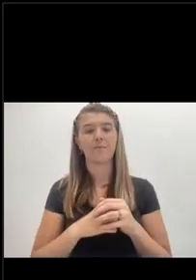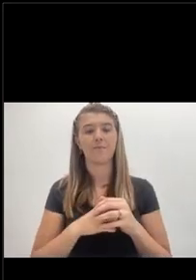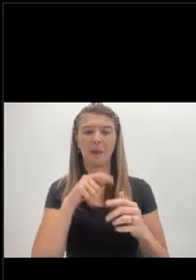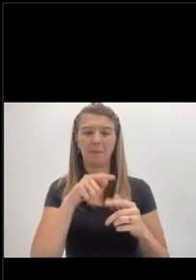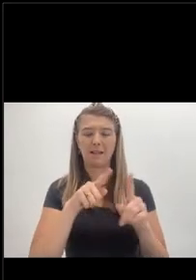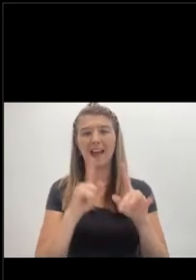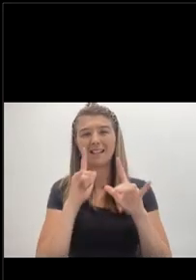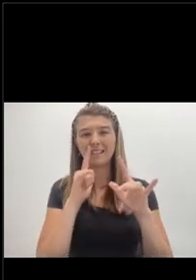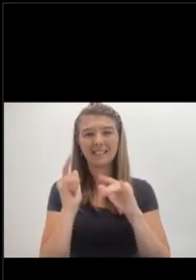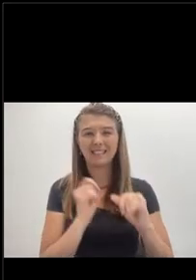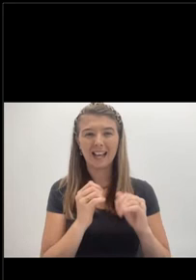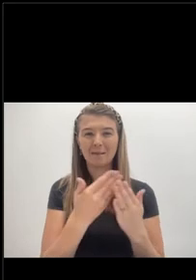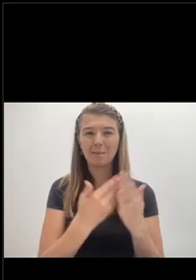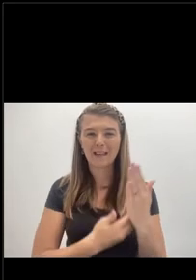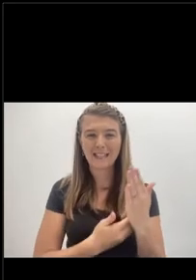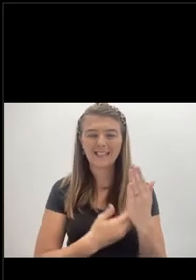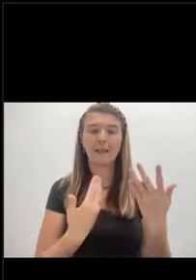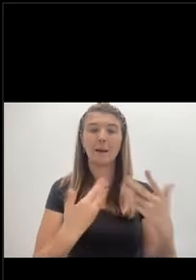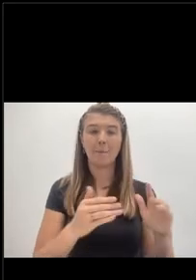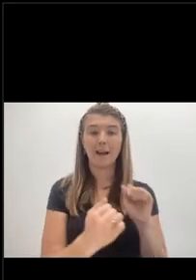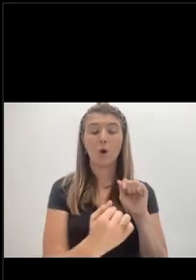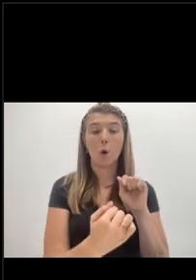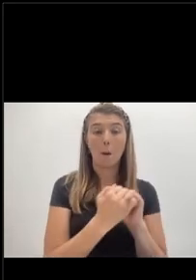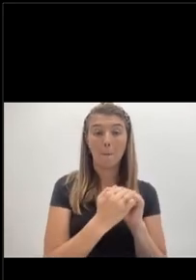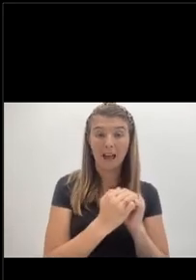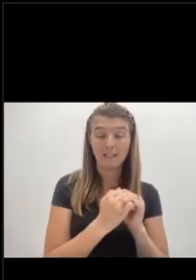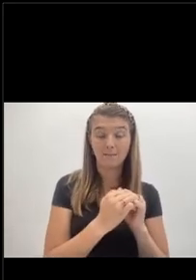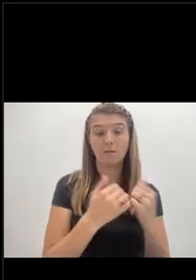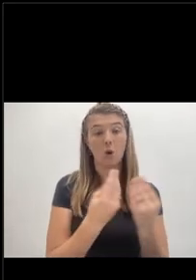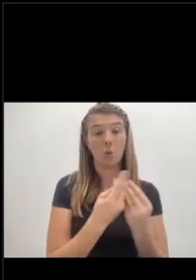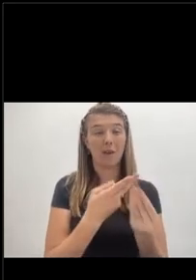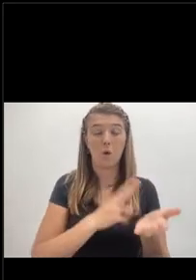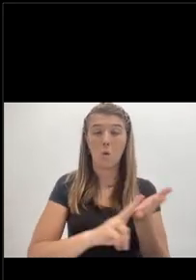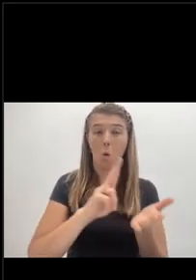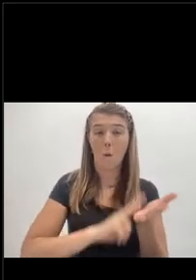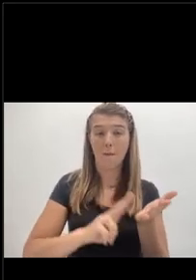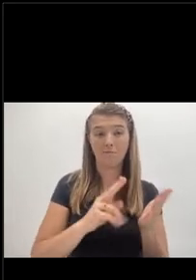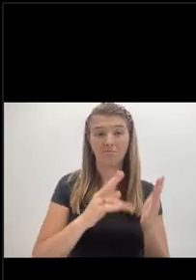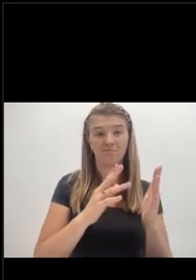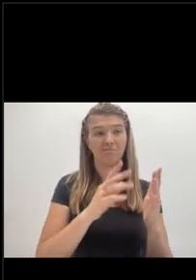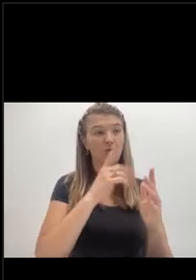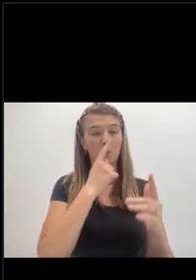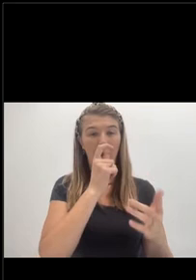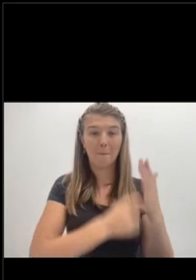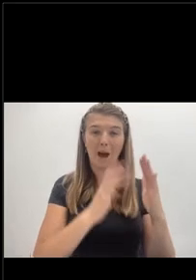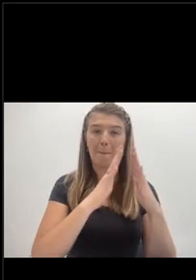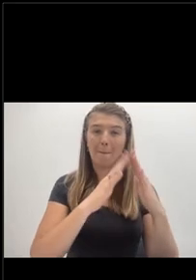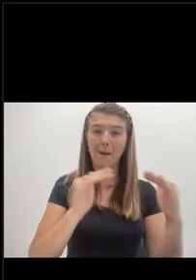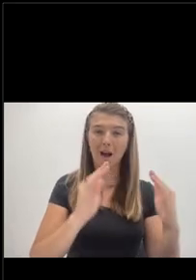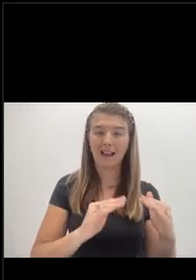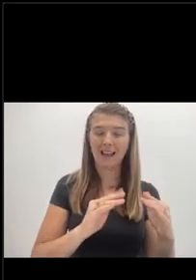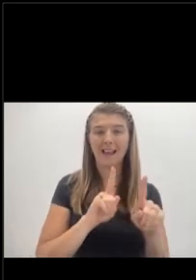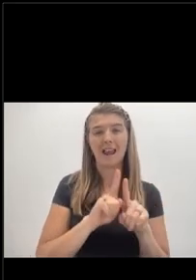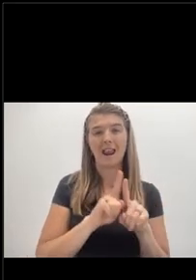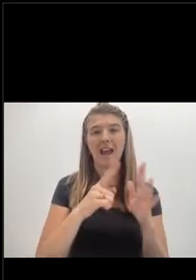has been compatibilized with some of the typical compatibilizers you can find on the market, such as Infuse, these olefinic block